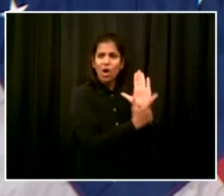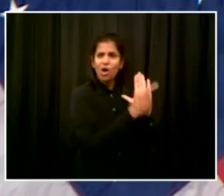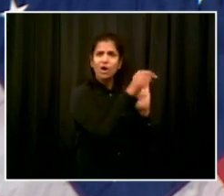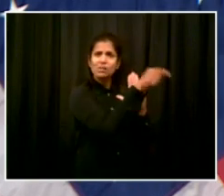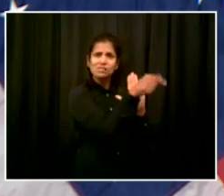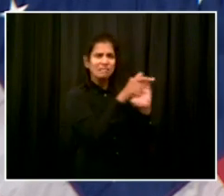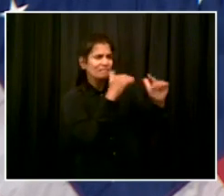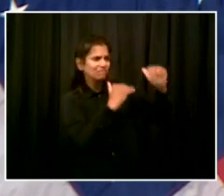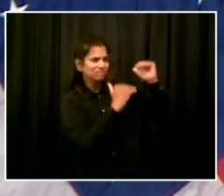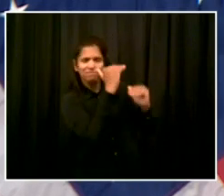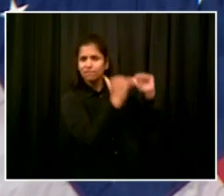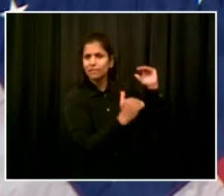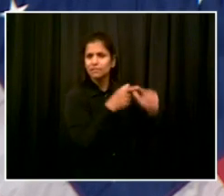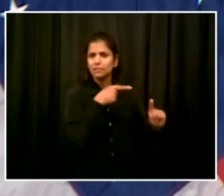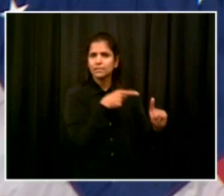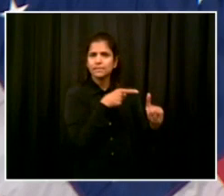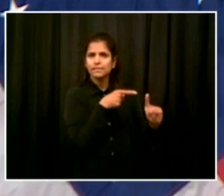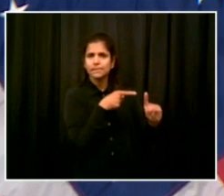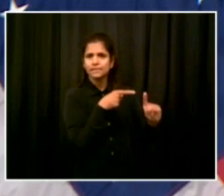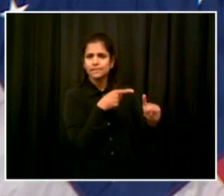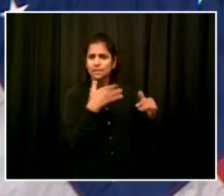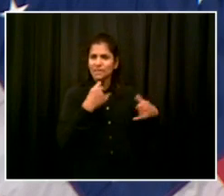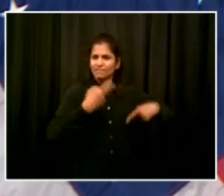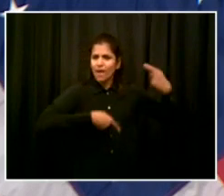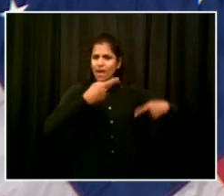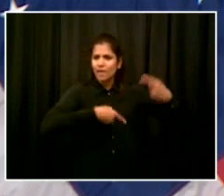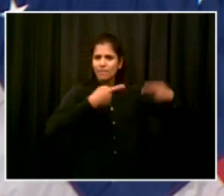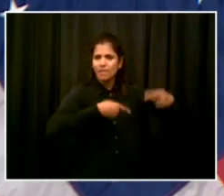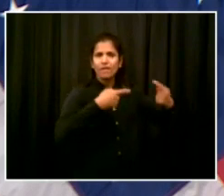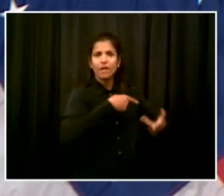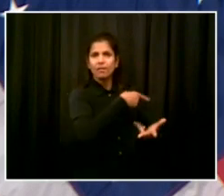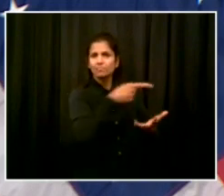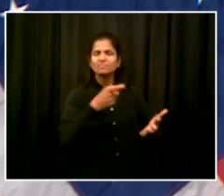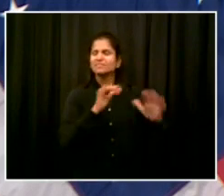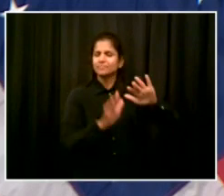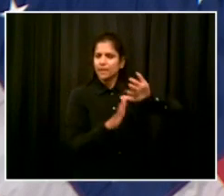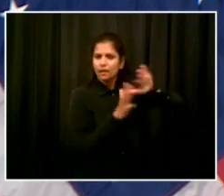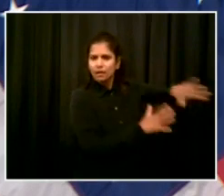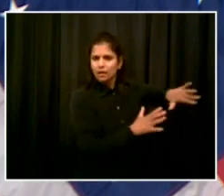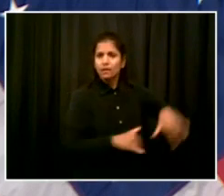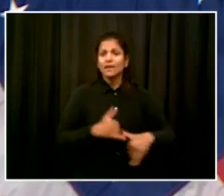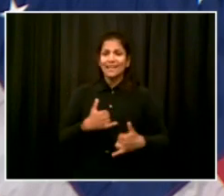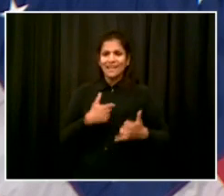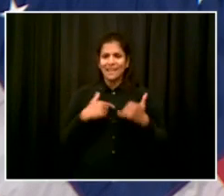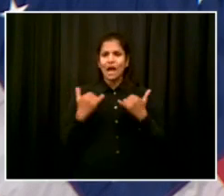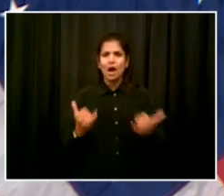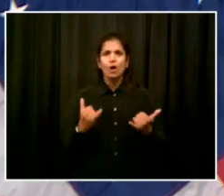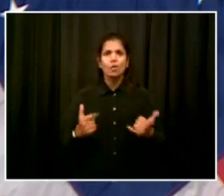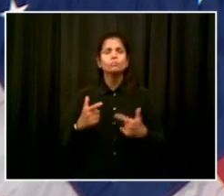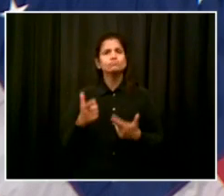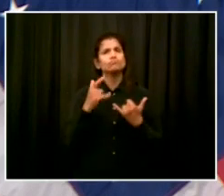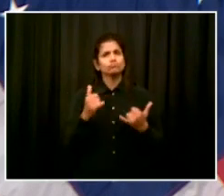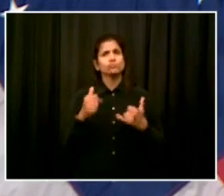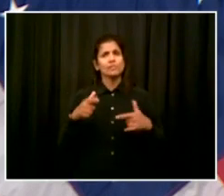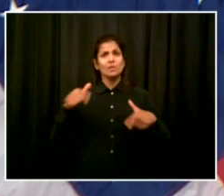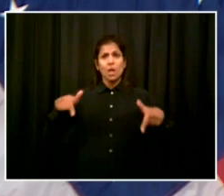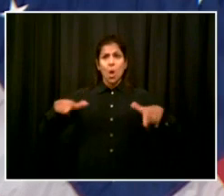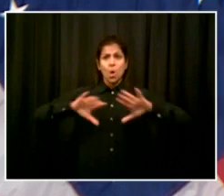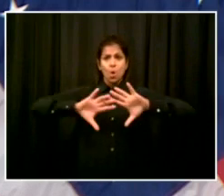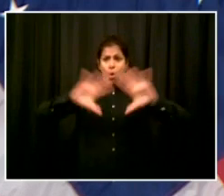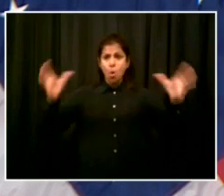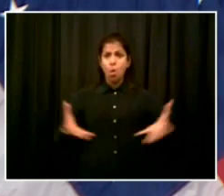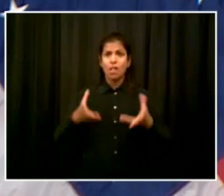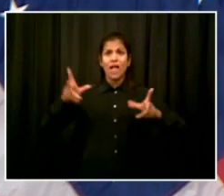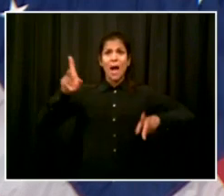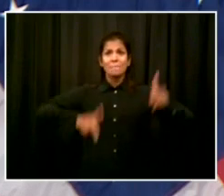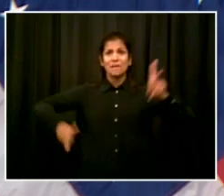environment with COVID, I think people should be standing up on the highest step and saying, I demand to have safety.